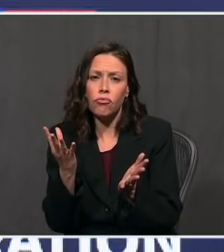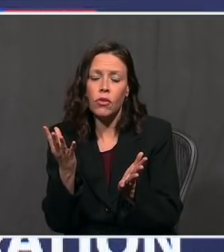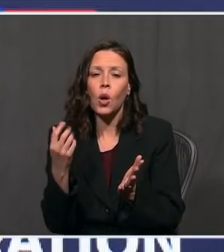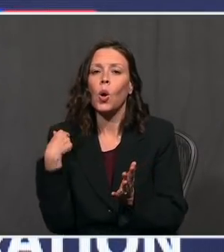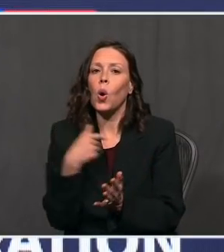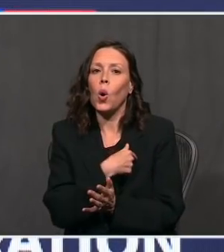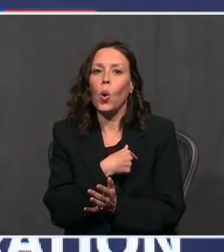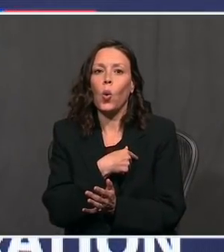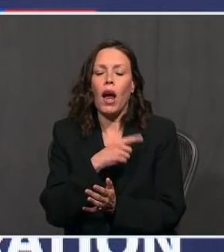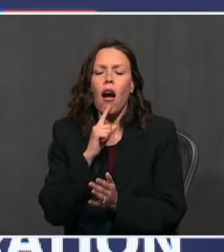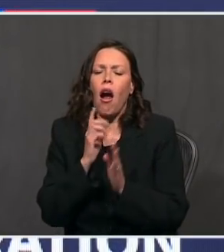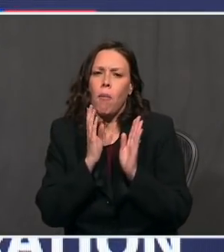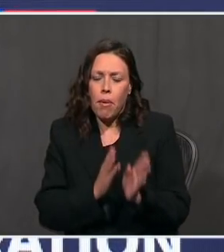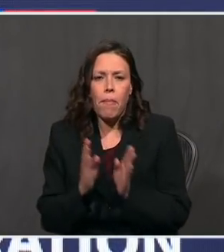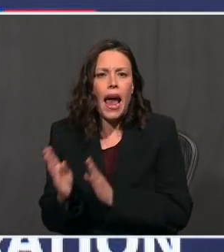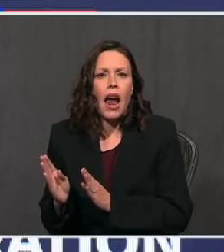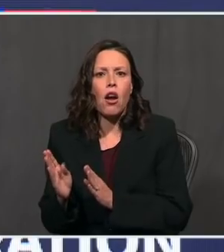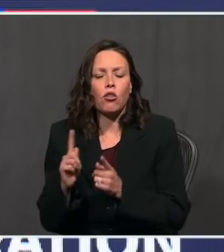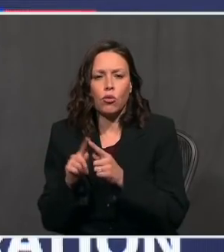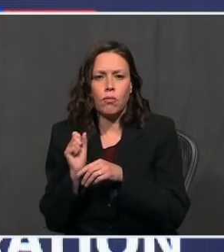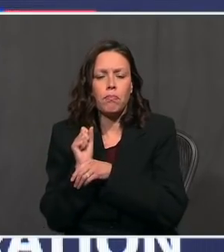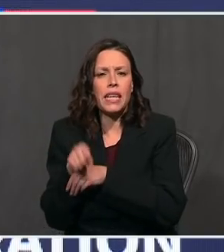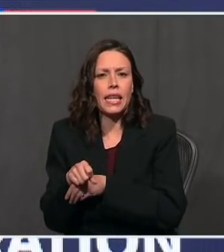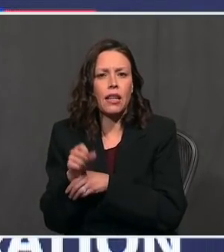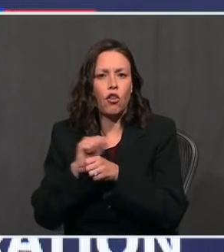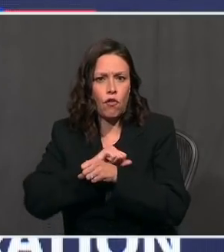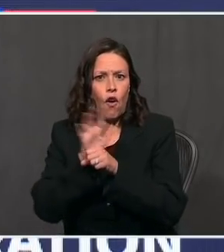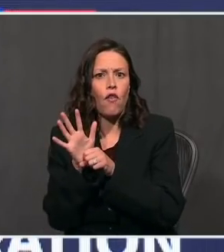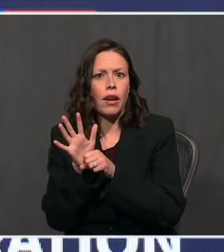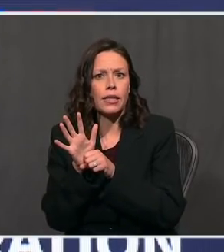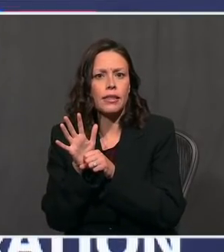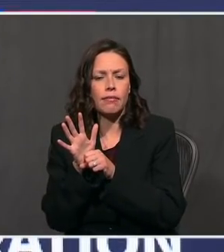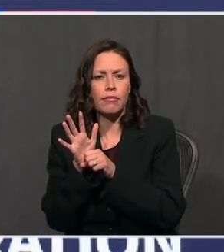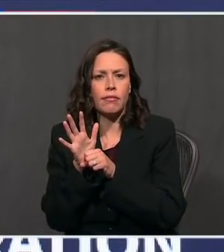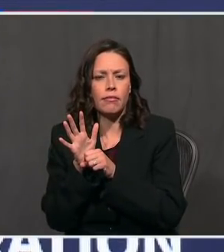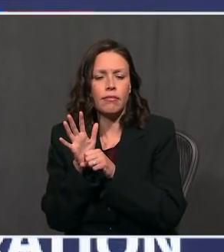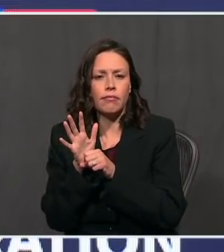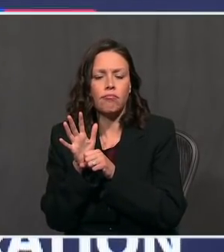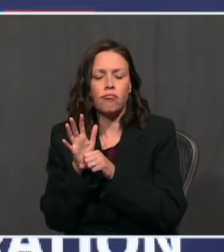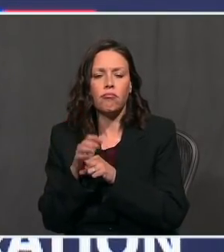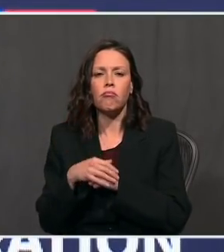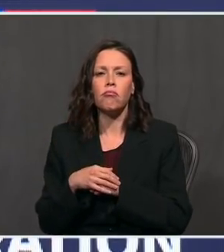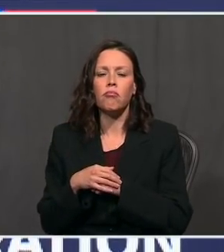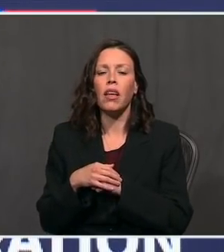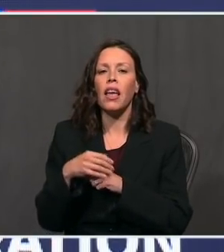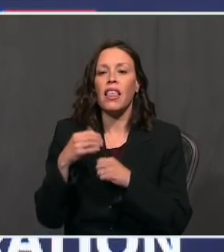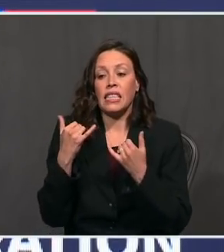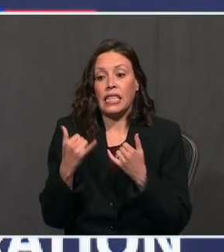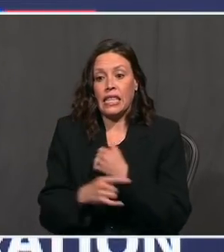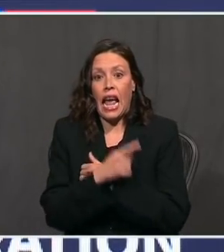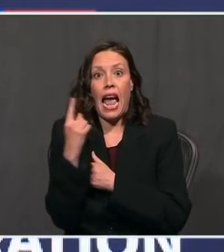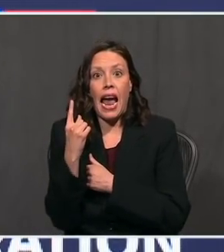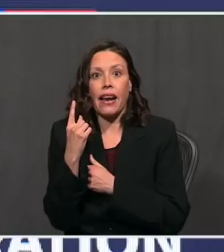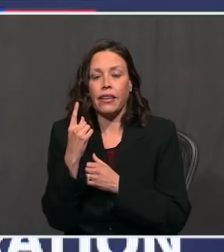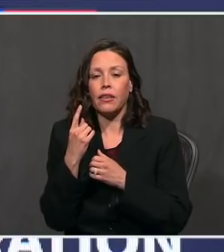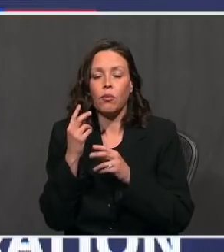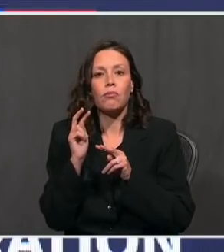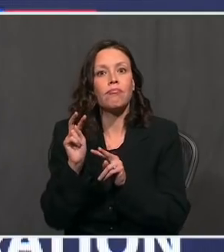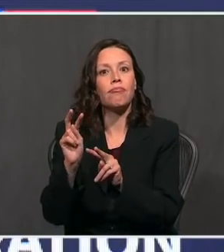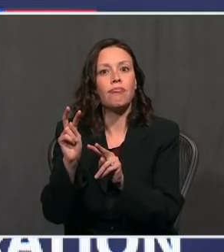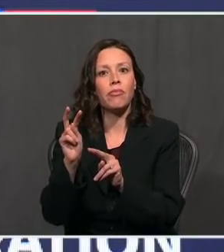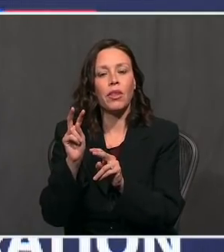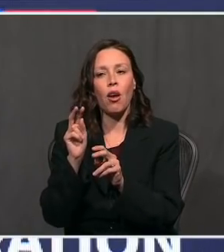that we've never been better prepared to combat the coronavirus than we are today. This is a time of great promise and